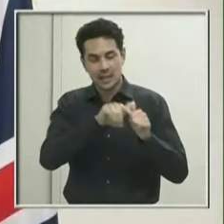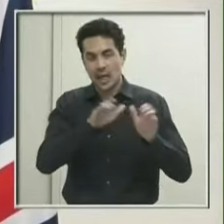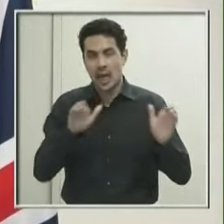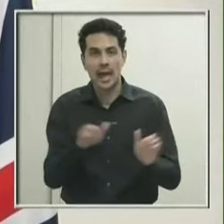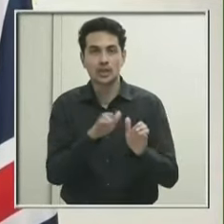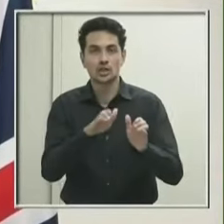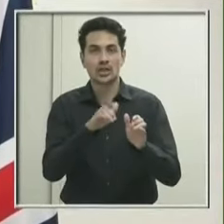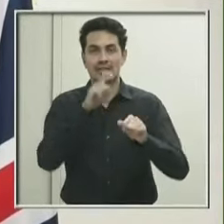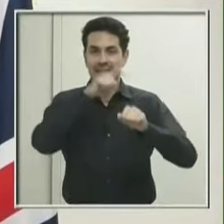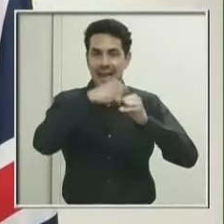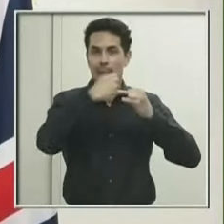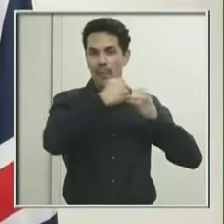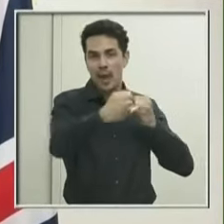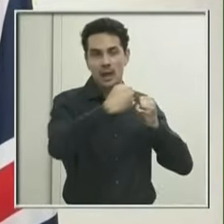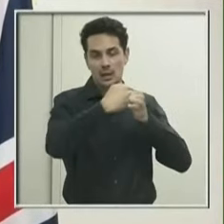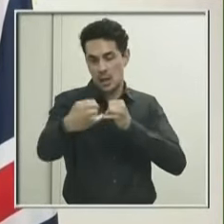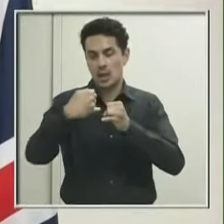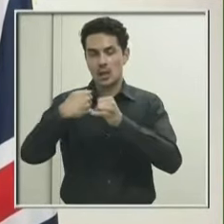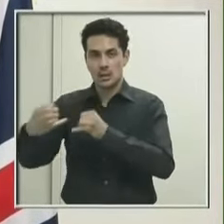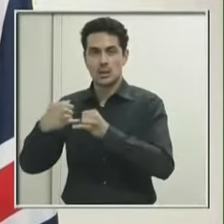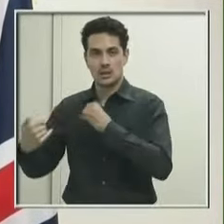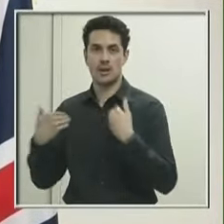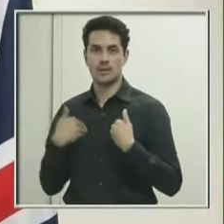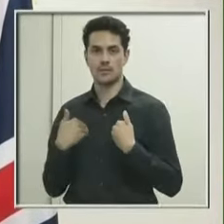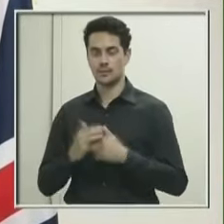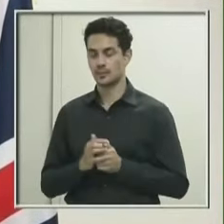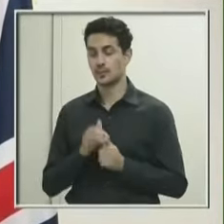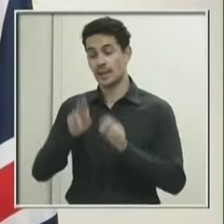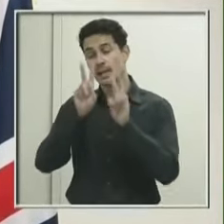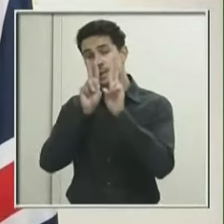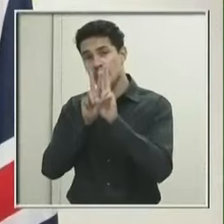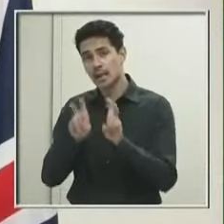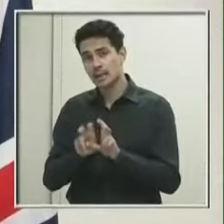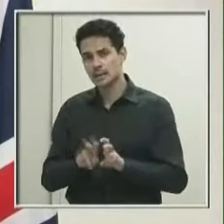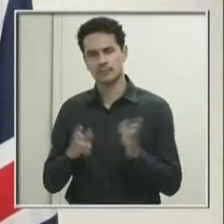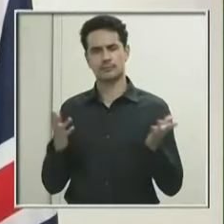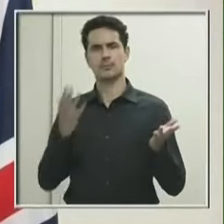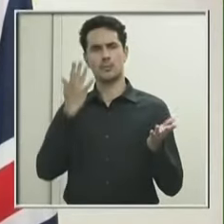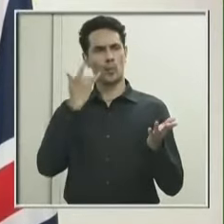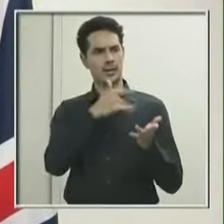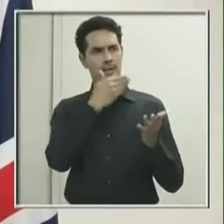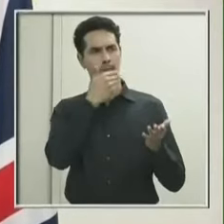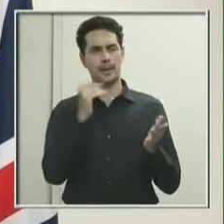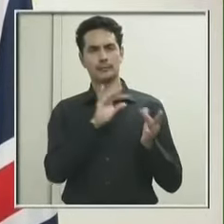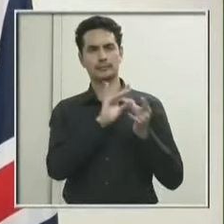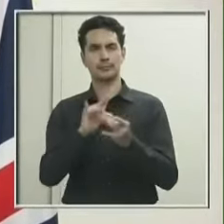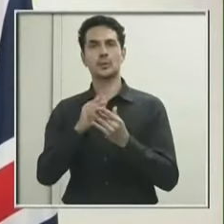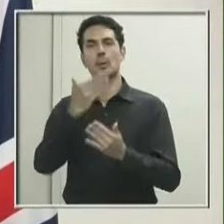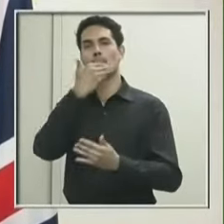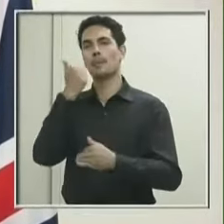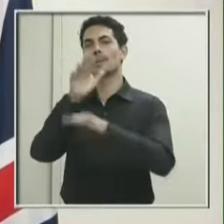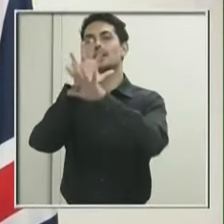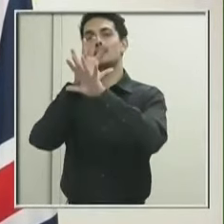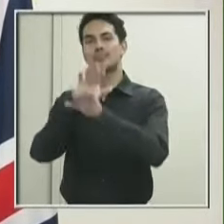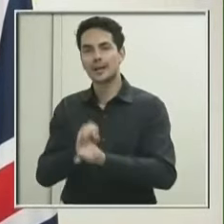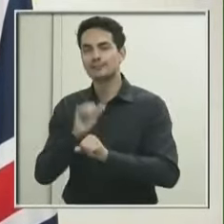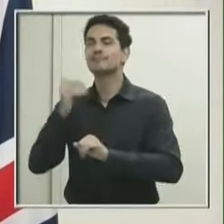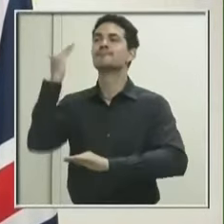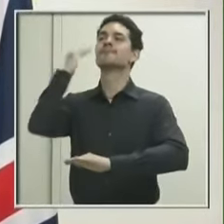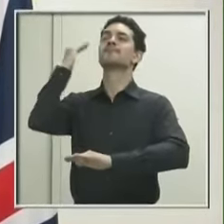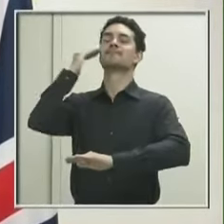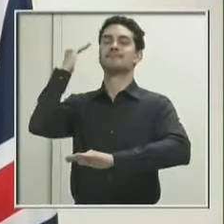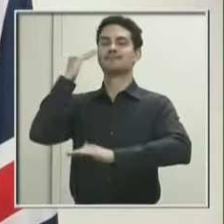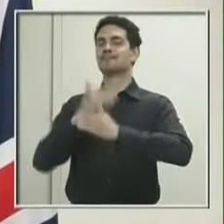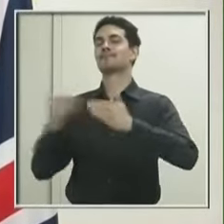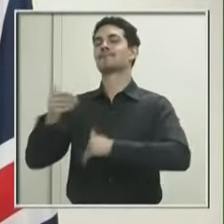they took. Once we get into the analysis, we'll be looking at how does that pertain to best practice and We'll be able to look at the